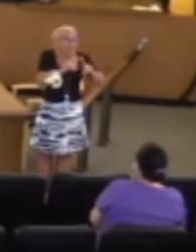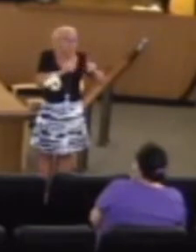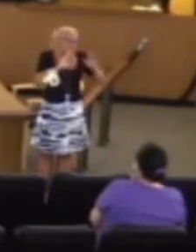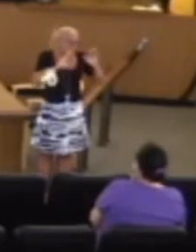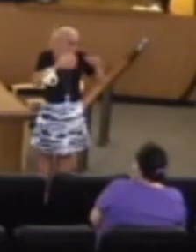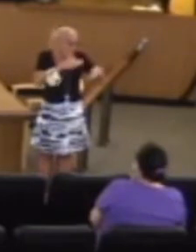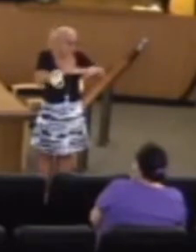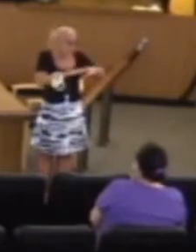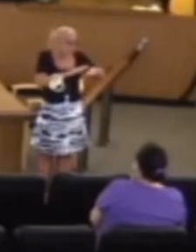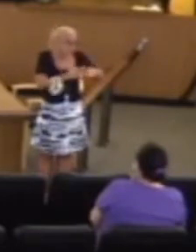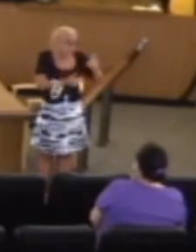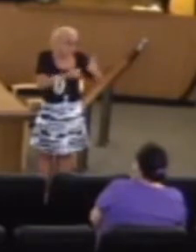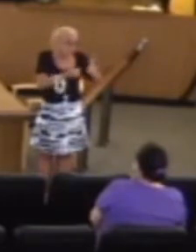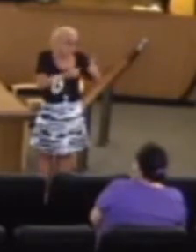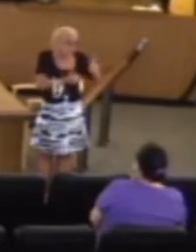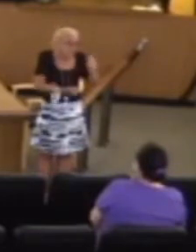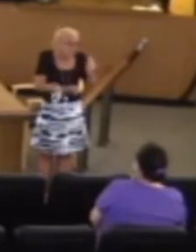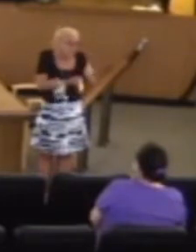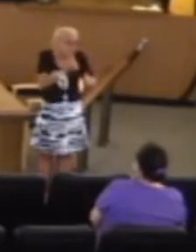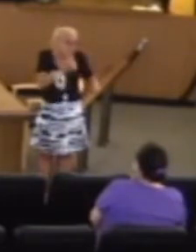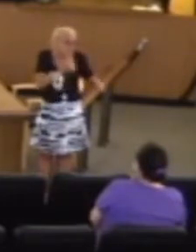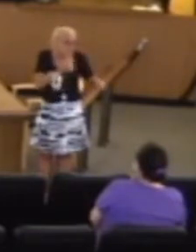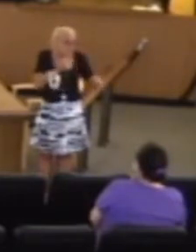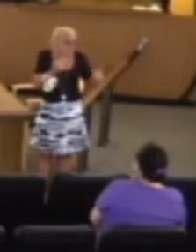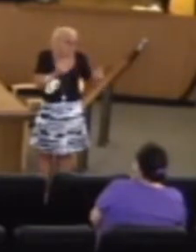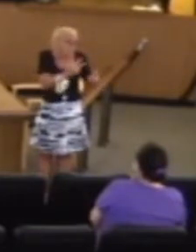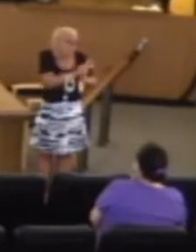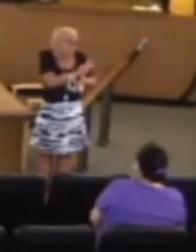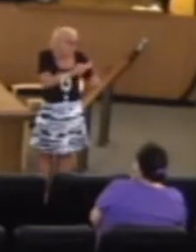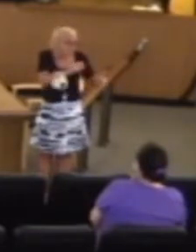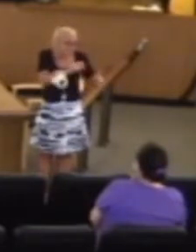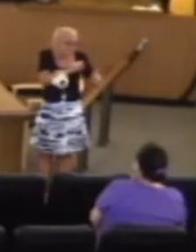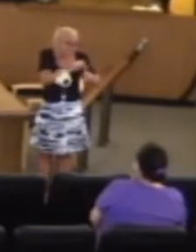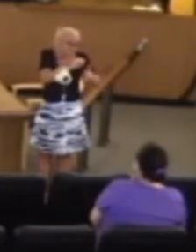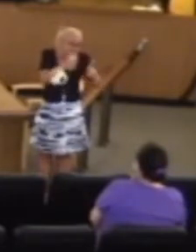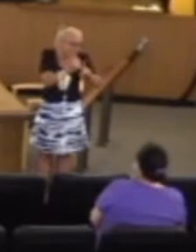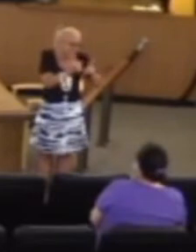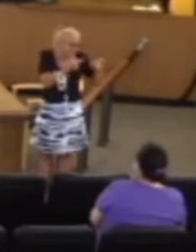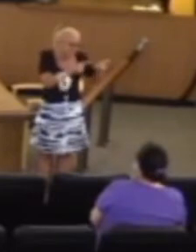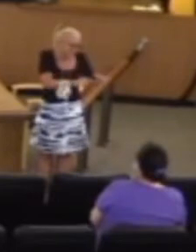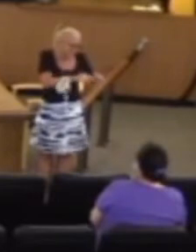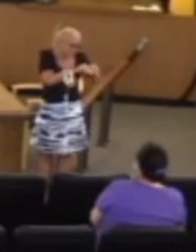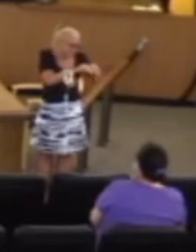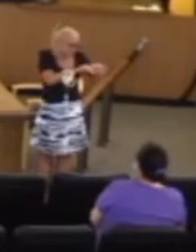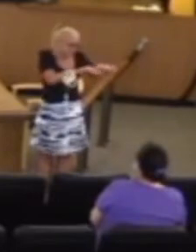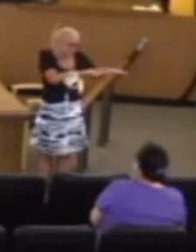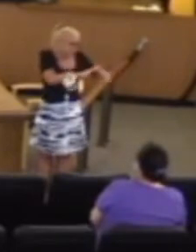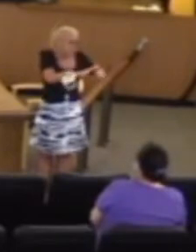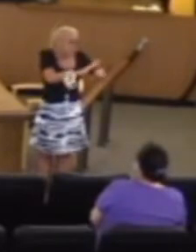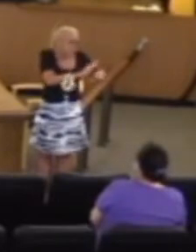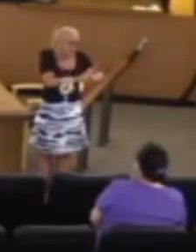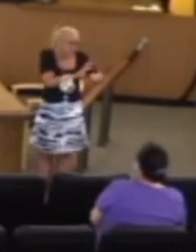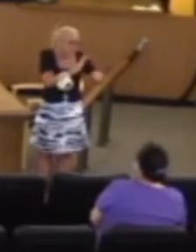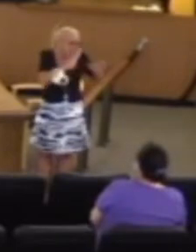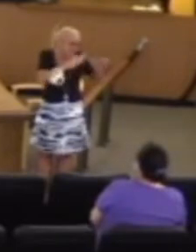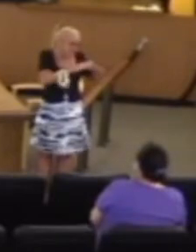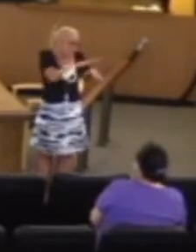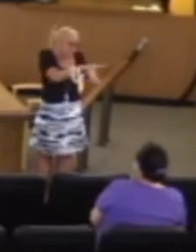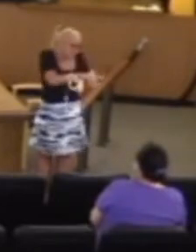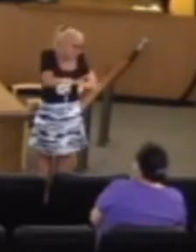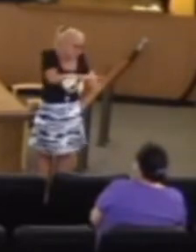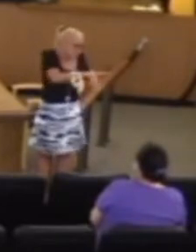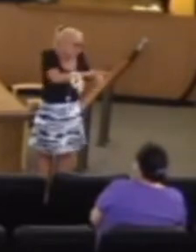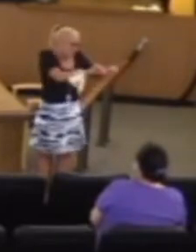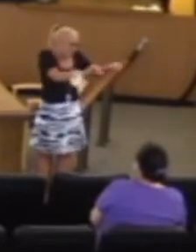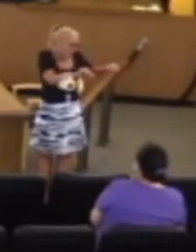areas. Northwell, with Michael Dowling and his entire team, are amazing. They came in, discussed with all the board members of how